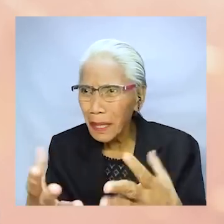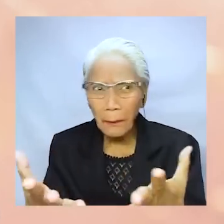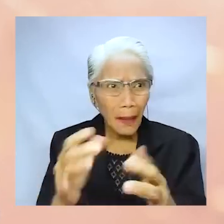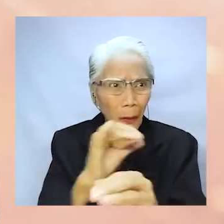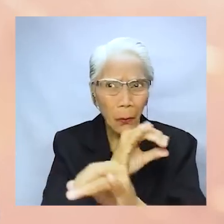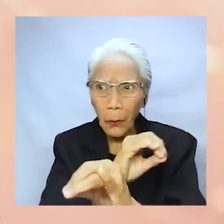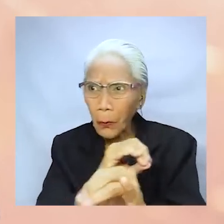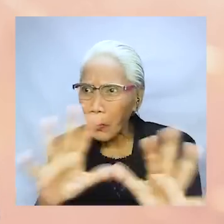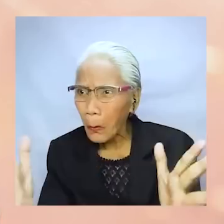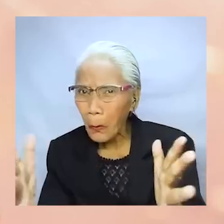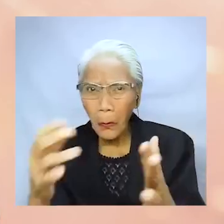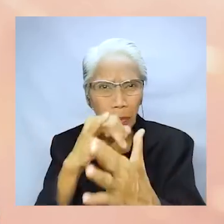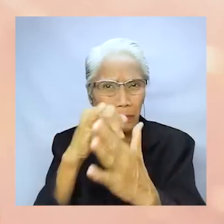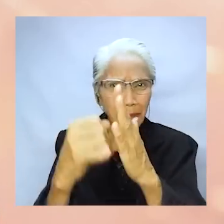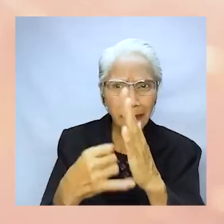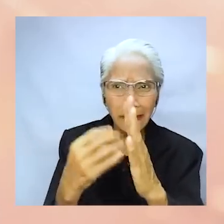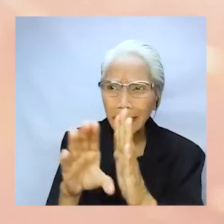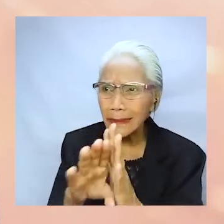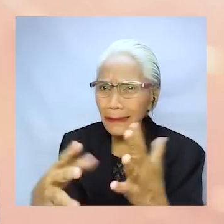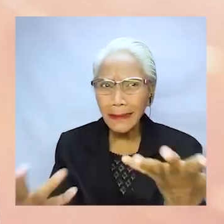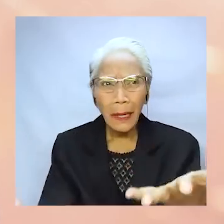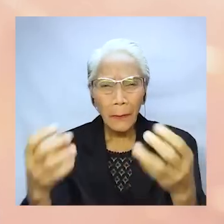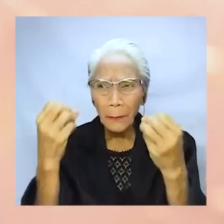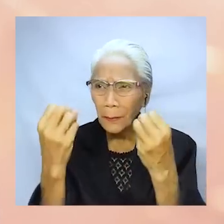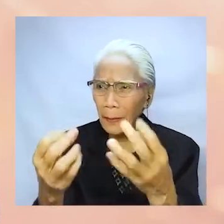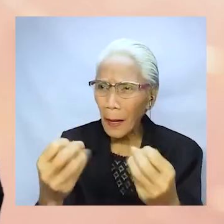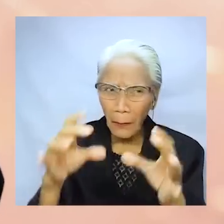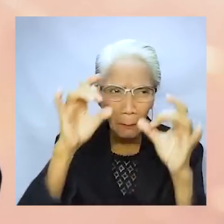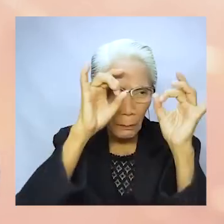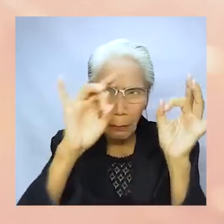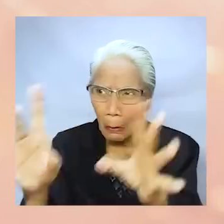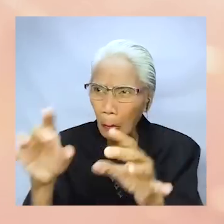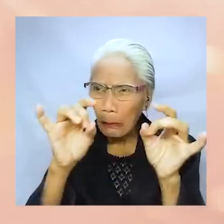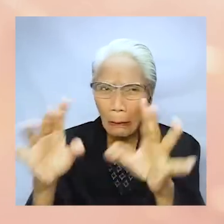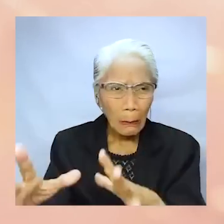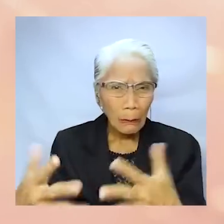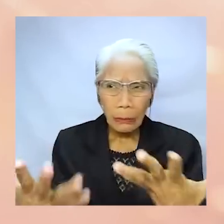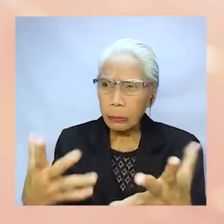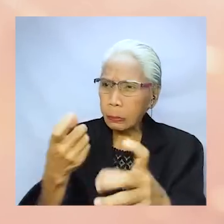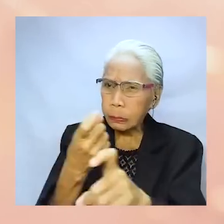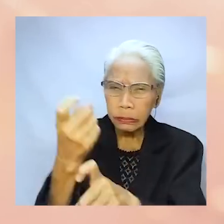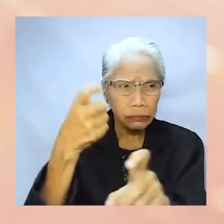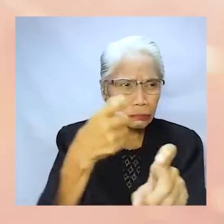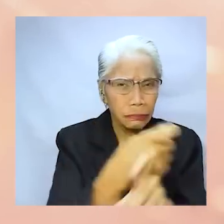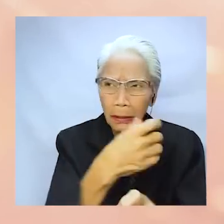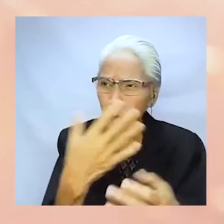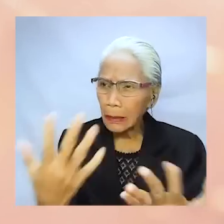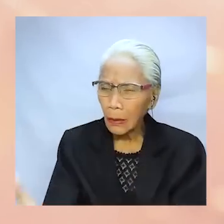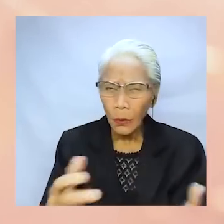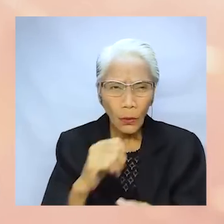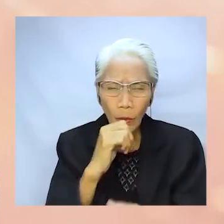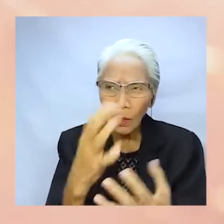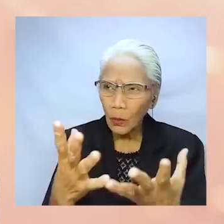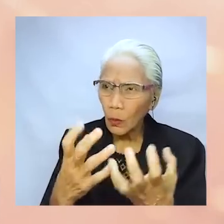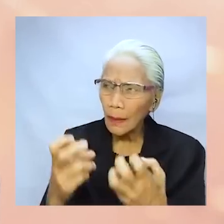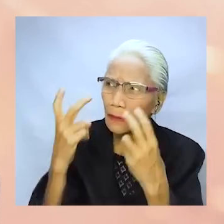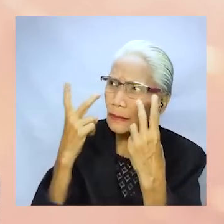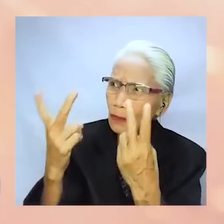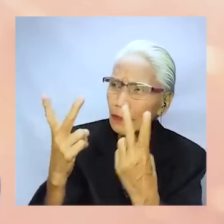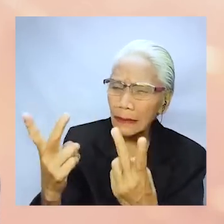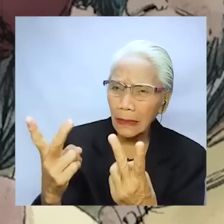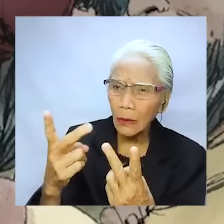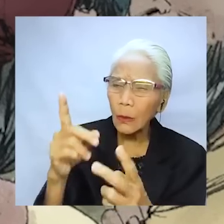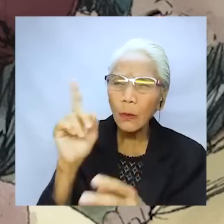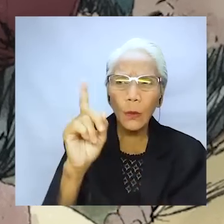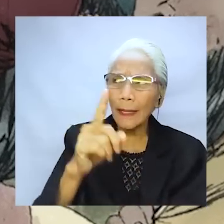of violence. There is a lot of prejudice. We don't want to see what God sees. St. Paul tells